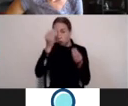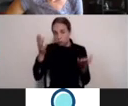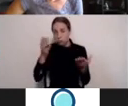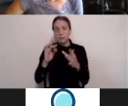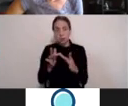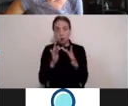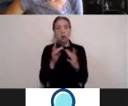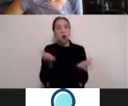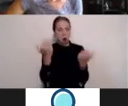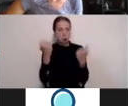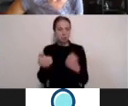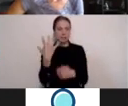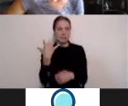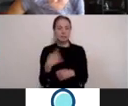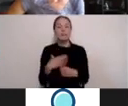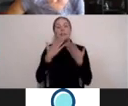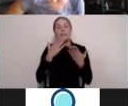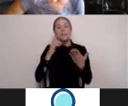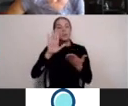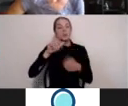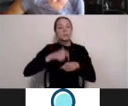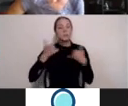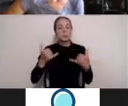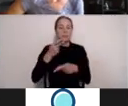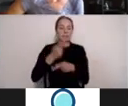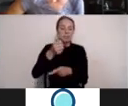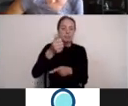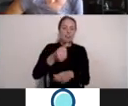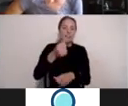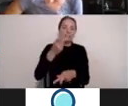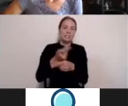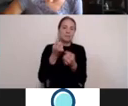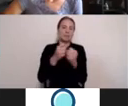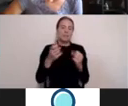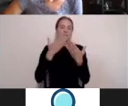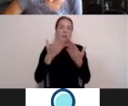thank everyone for their time today. Please take care of yourselves and stay safe and well during this very